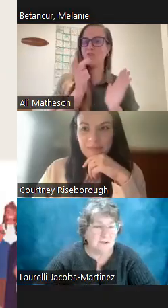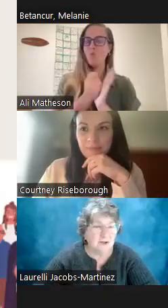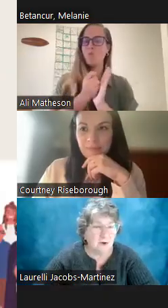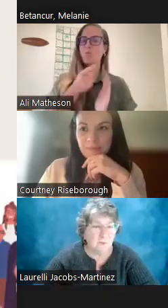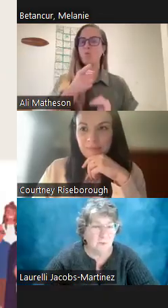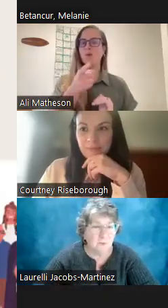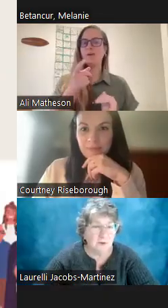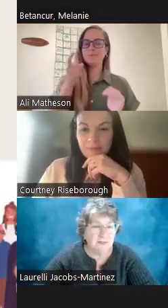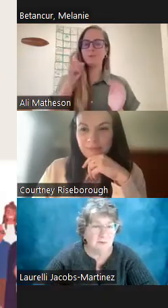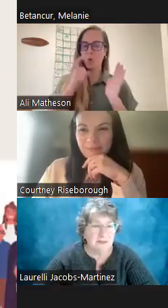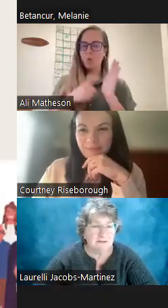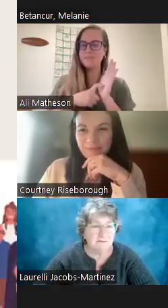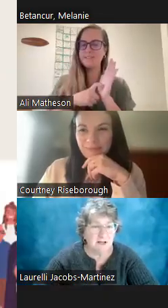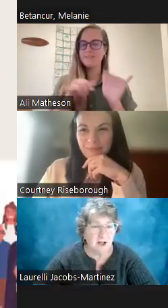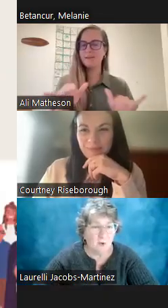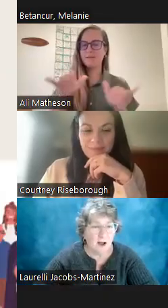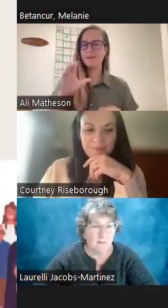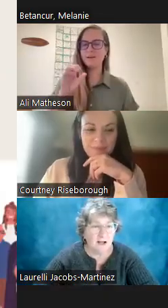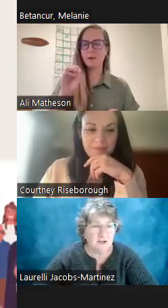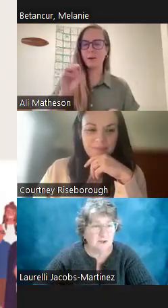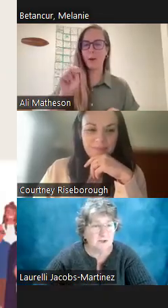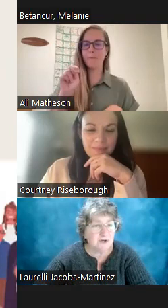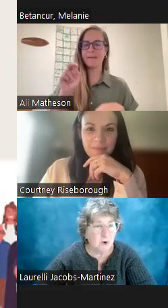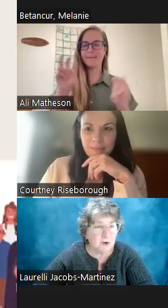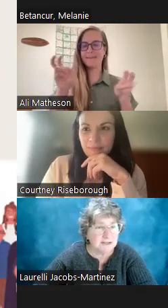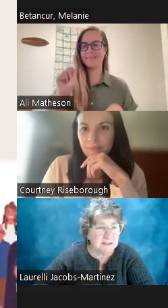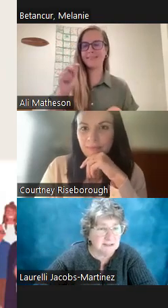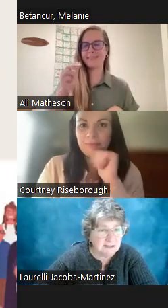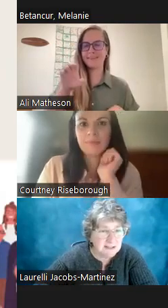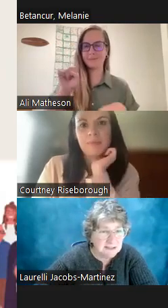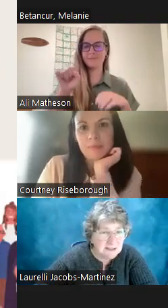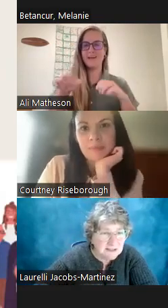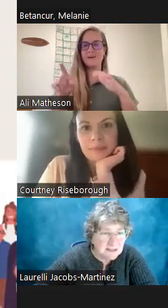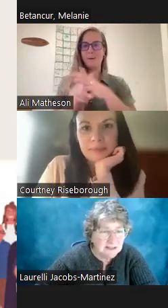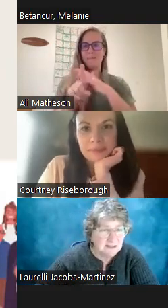Okay, so with this video, I just want you to notice,